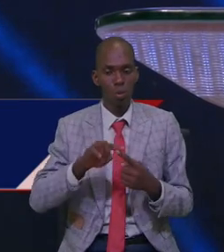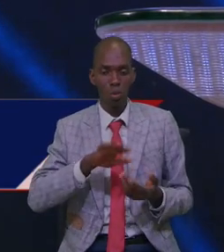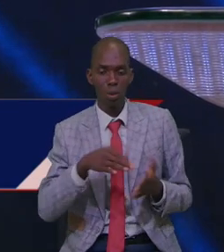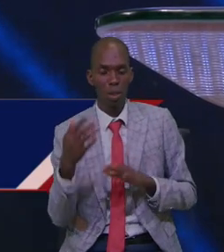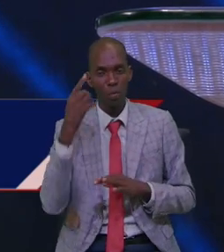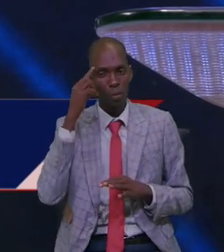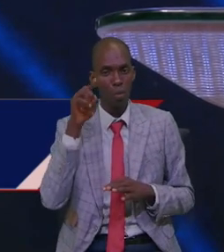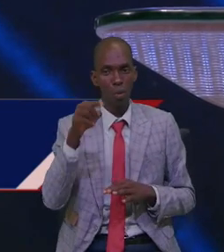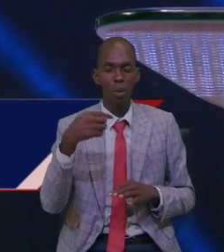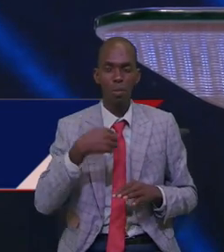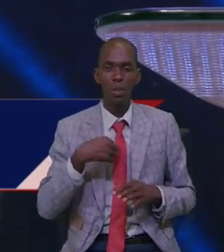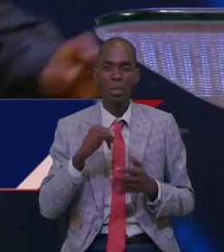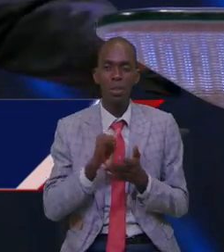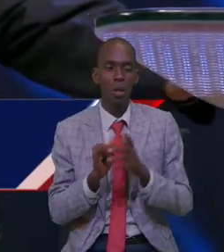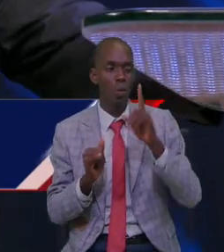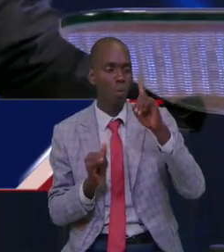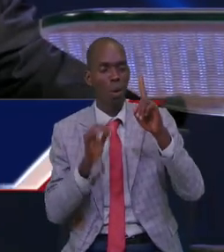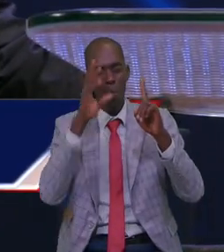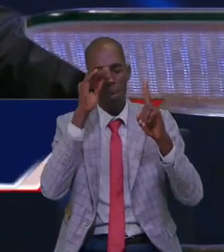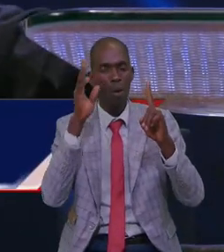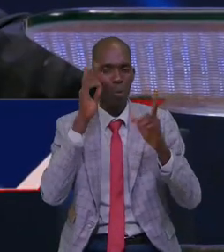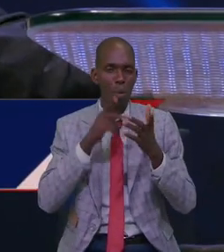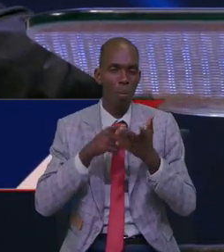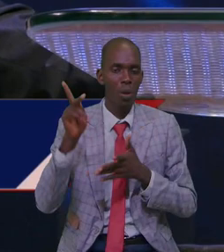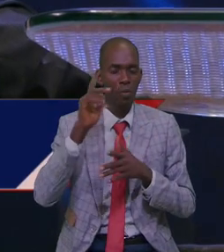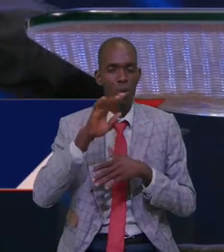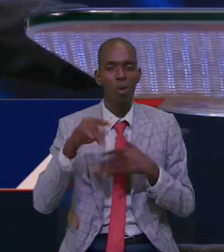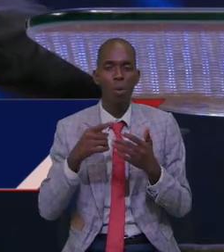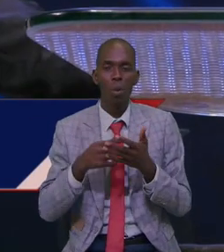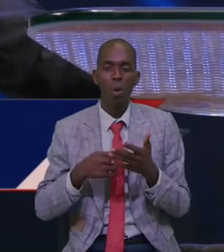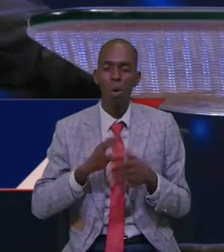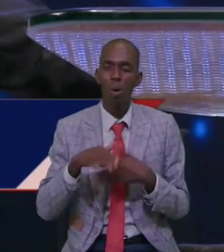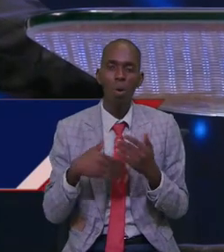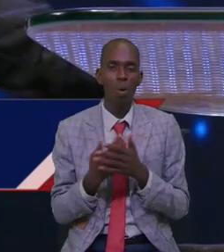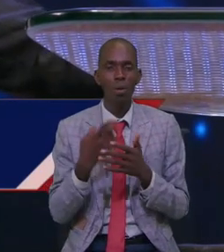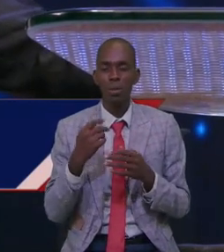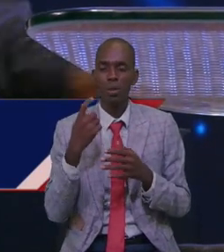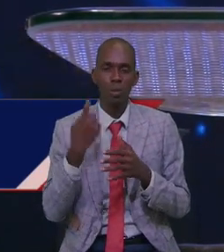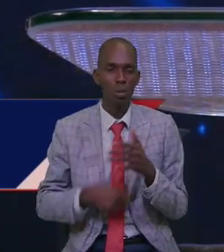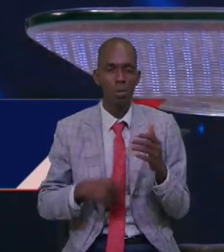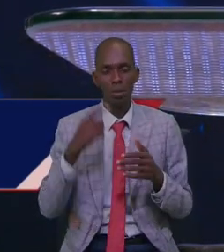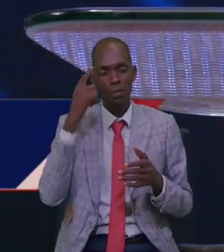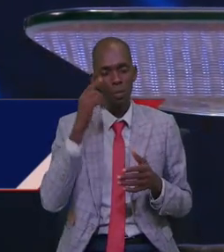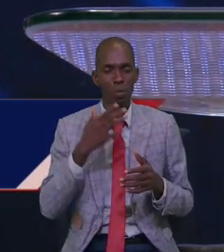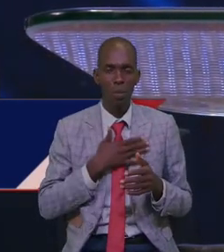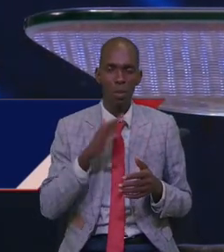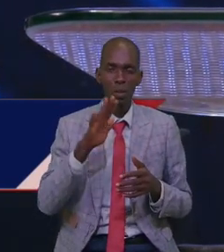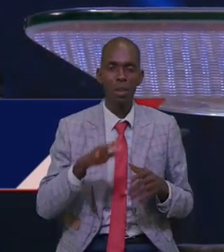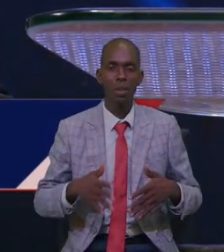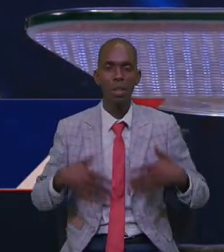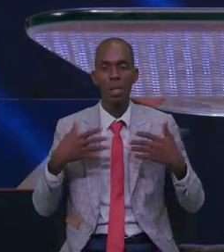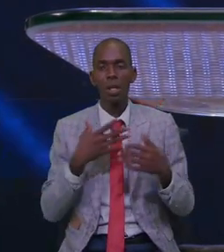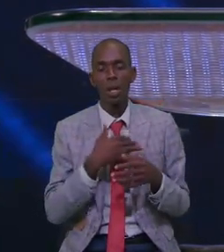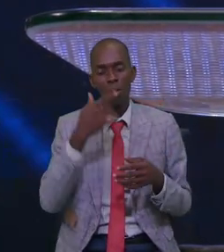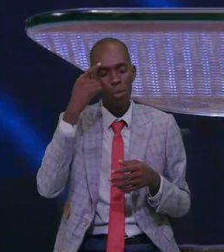a price on my behalf? Look at the suffering of Christ, and look at the substitution of Christ, and because